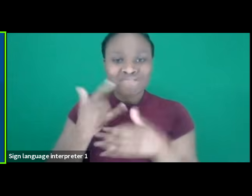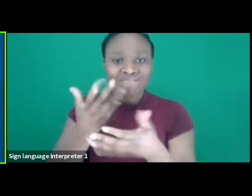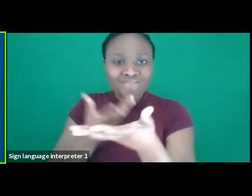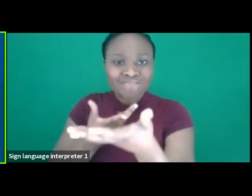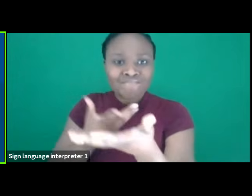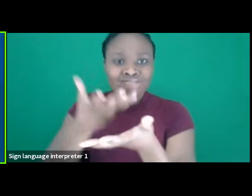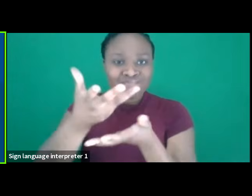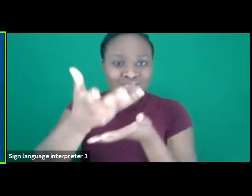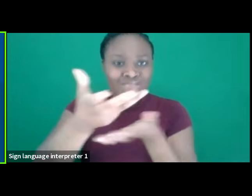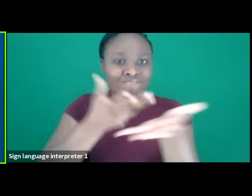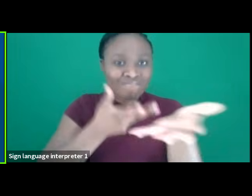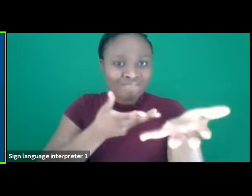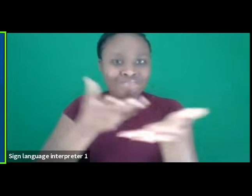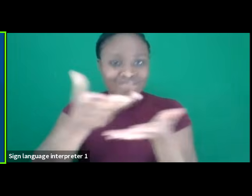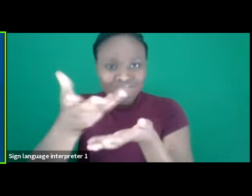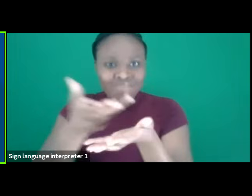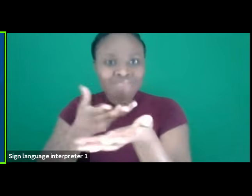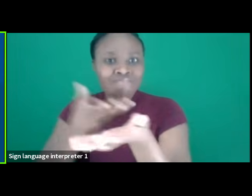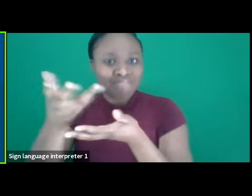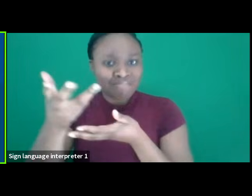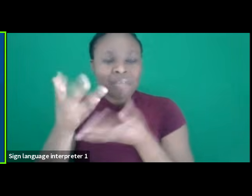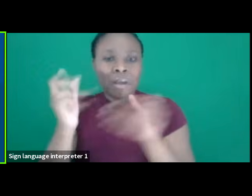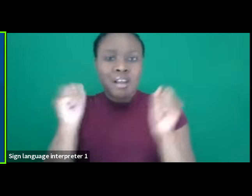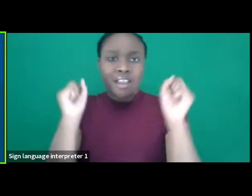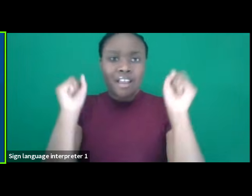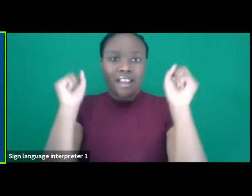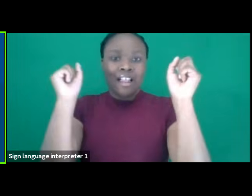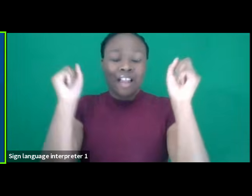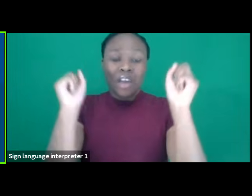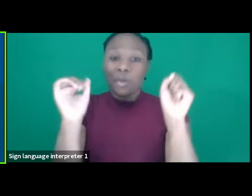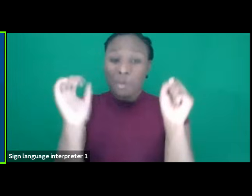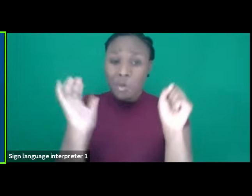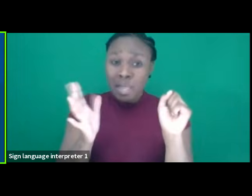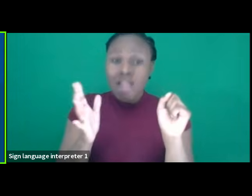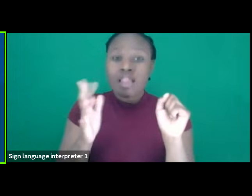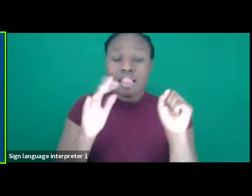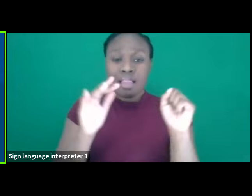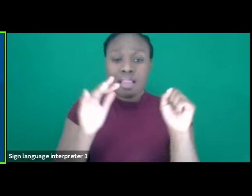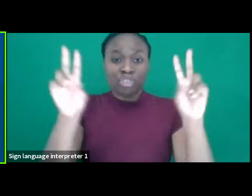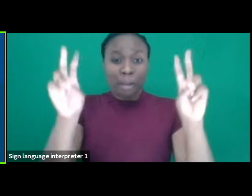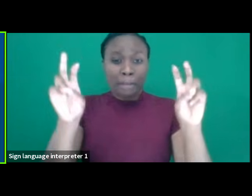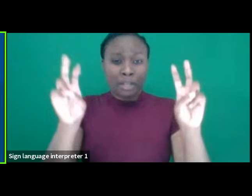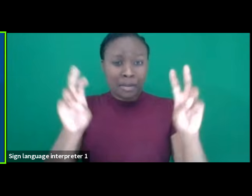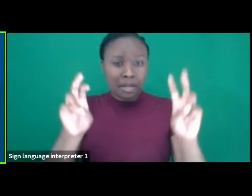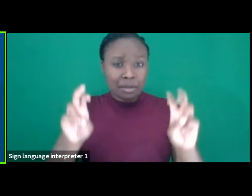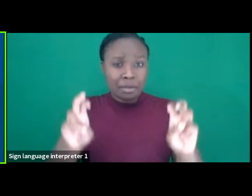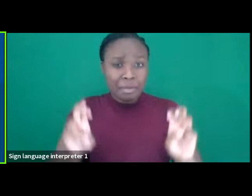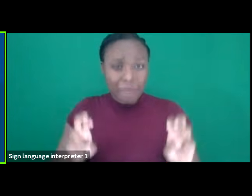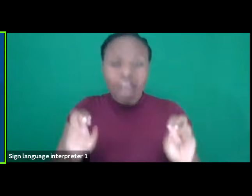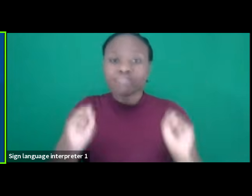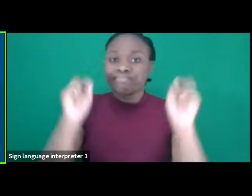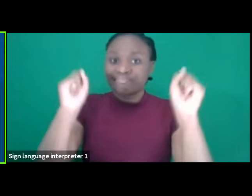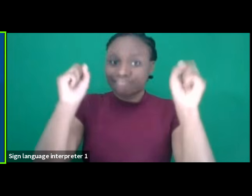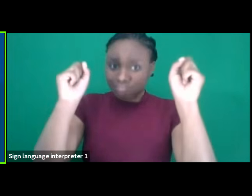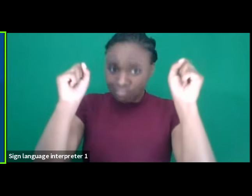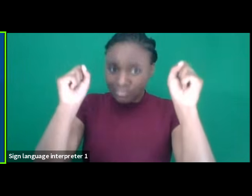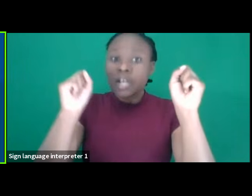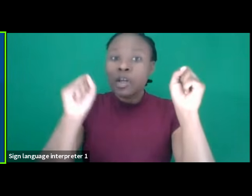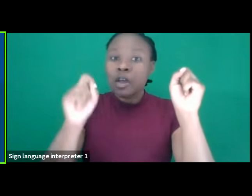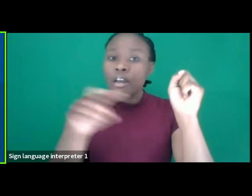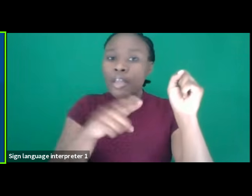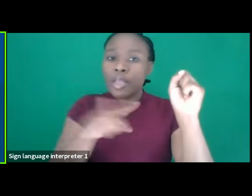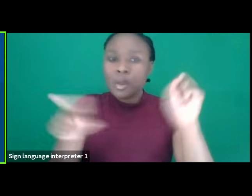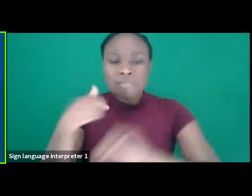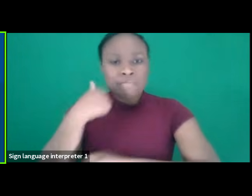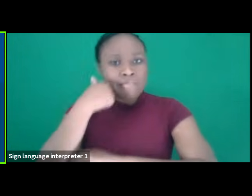a couple of areas that we are going to cover, and we hope that you will really, one,